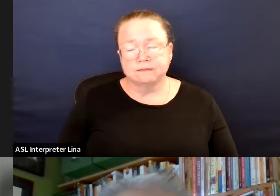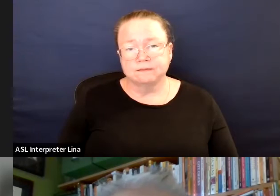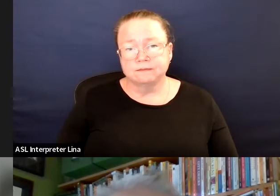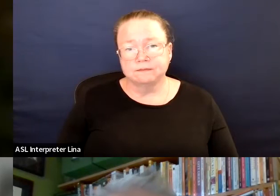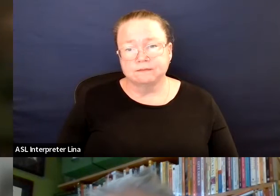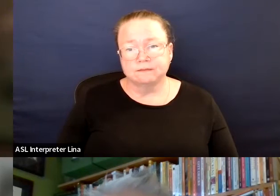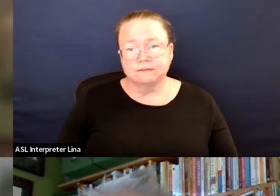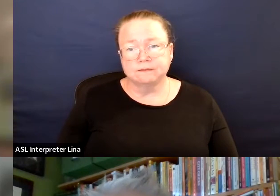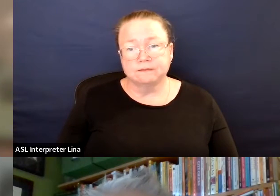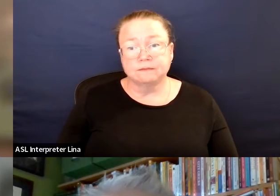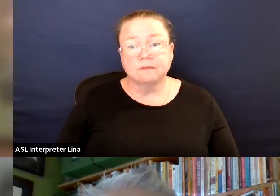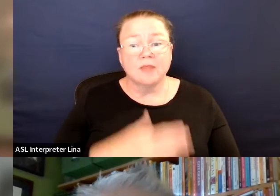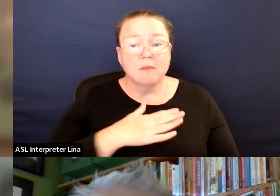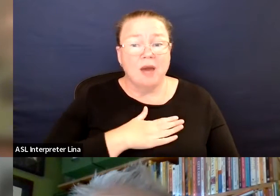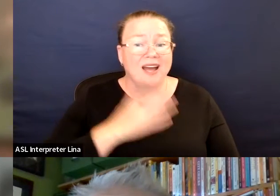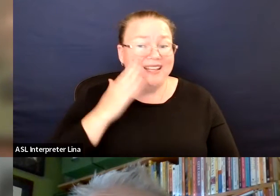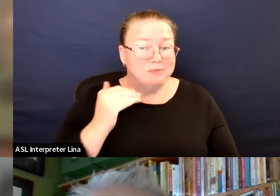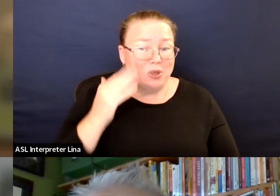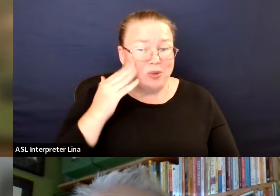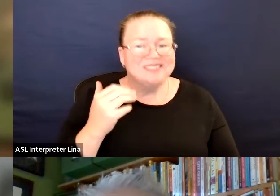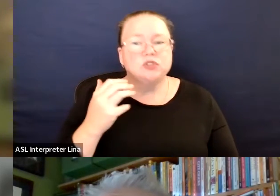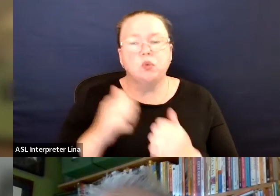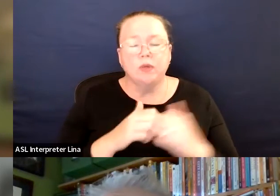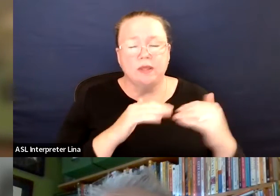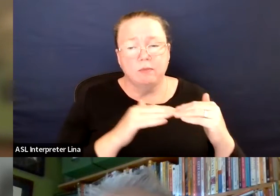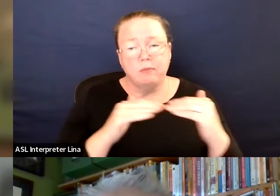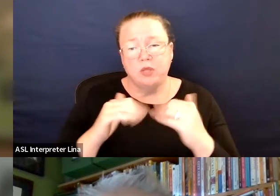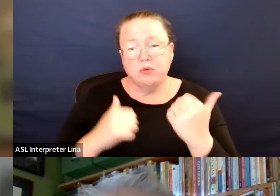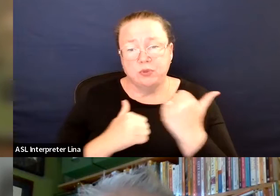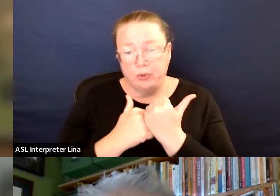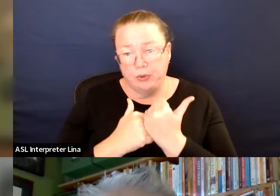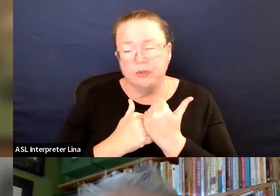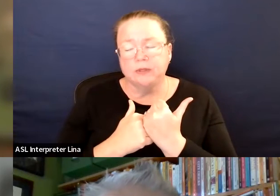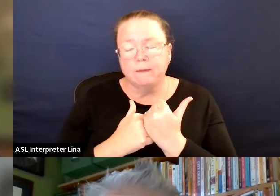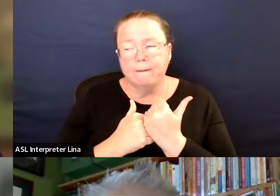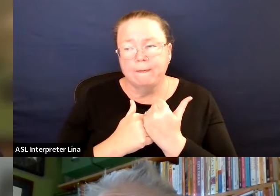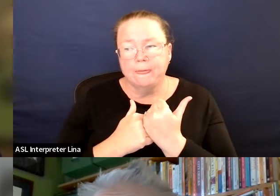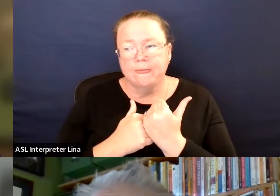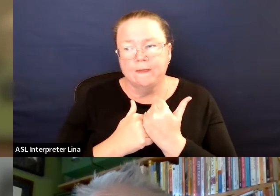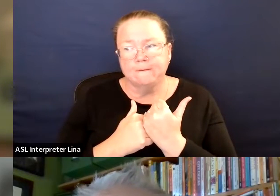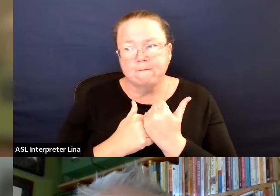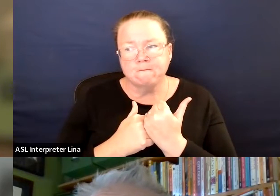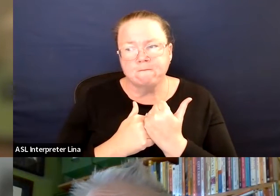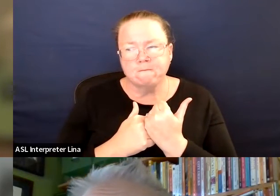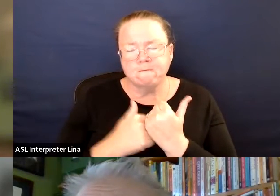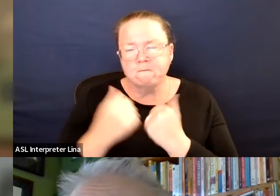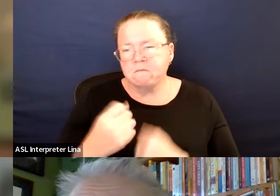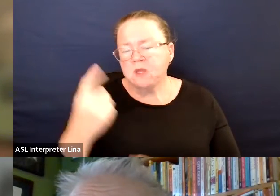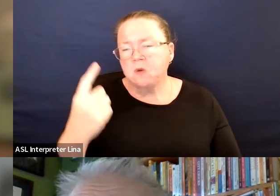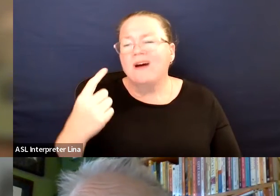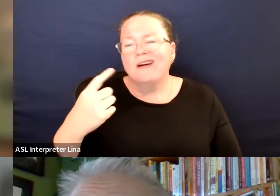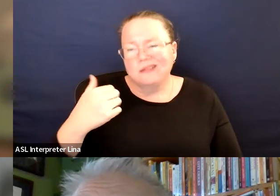So my experience is that in terms of peer support, anybody who's had some experience with a Center